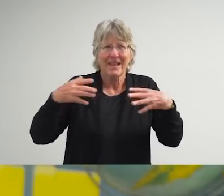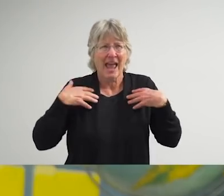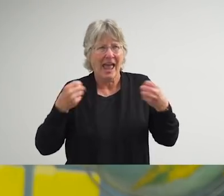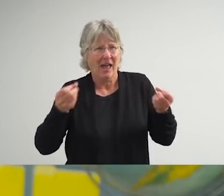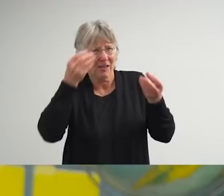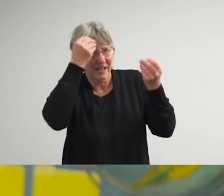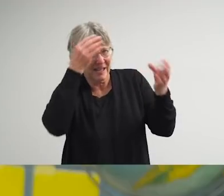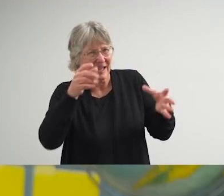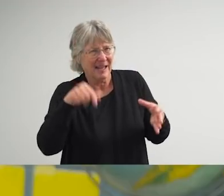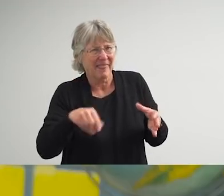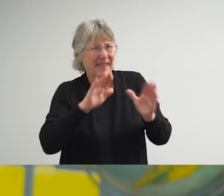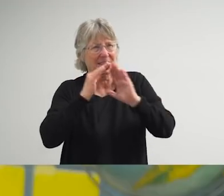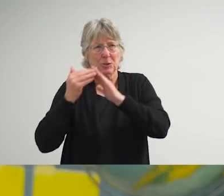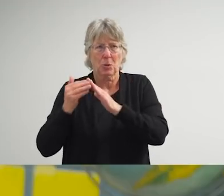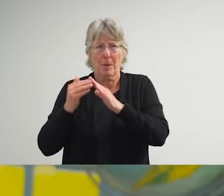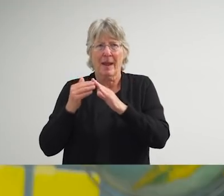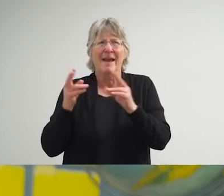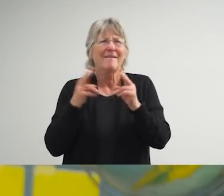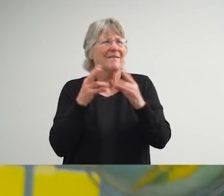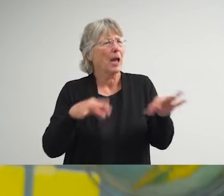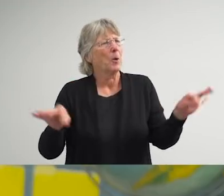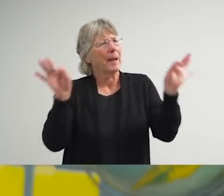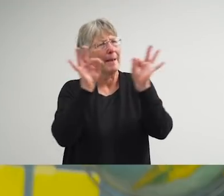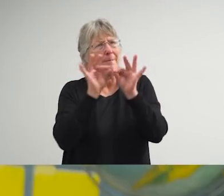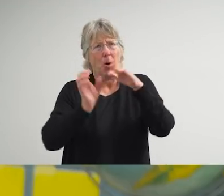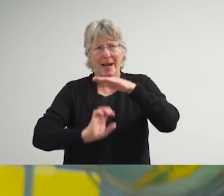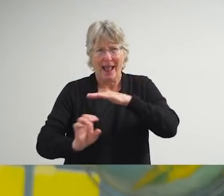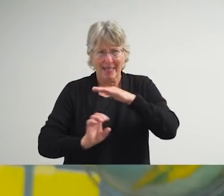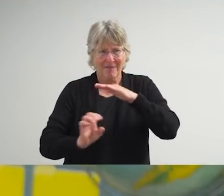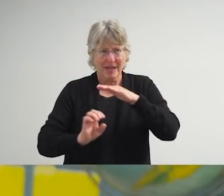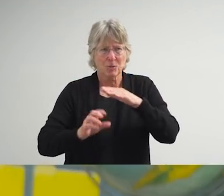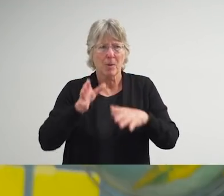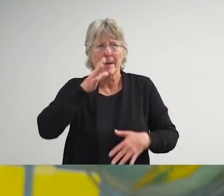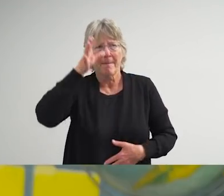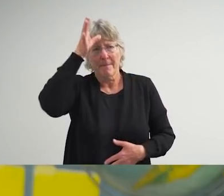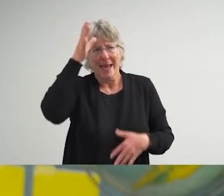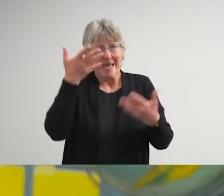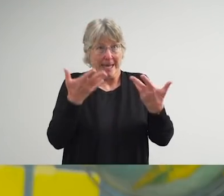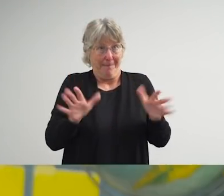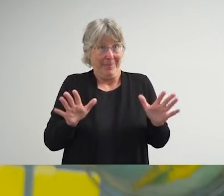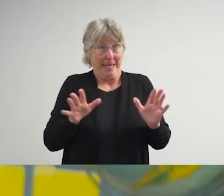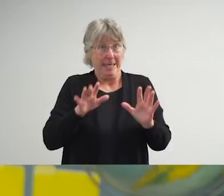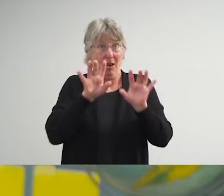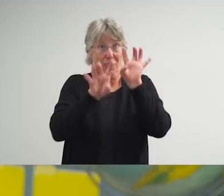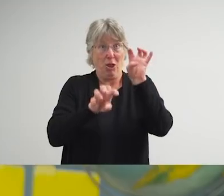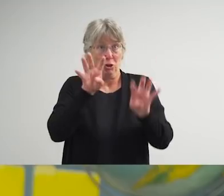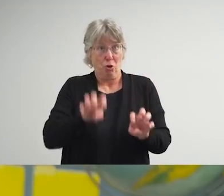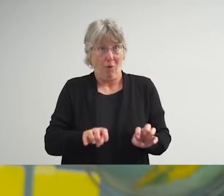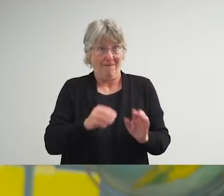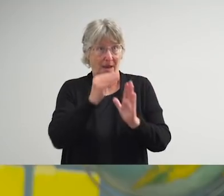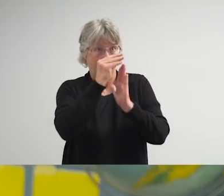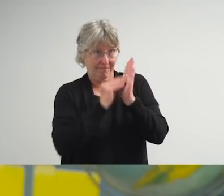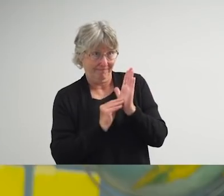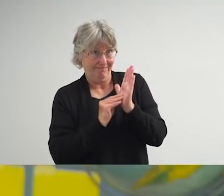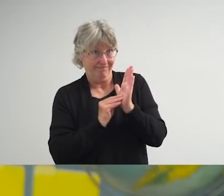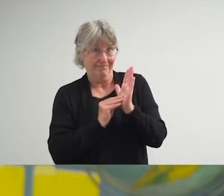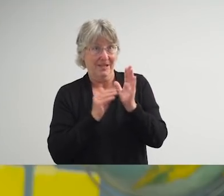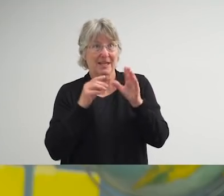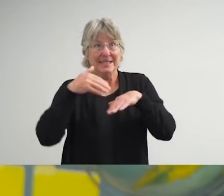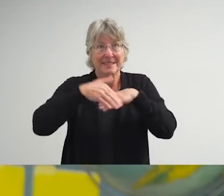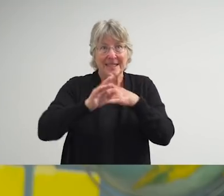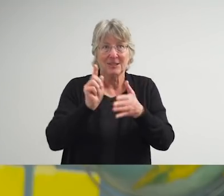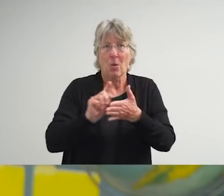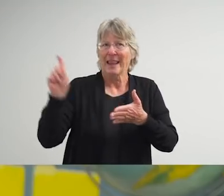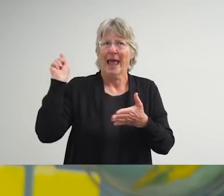in our community, it's very important for our elementary parents to complete the survey that was sent to you last week. It's a simple